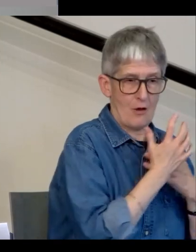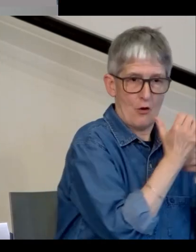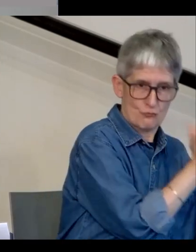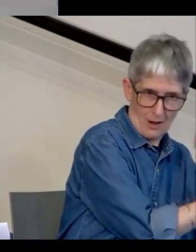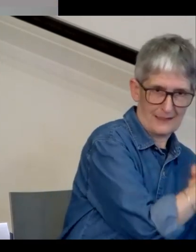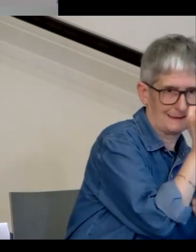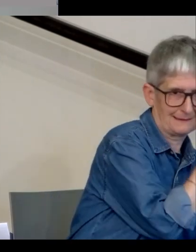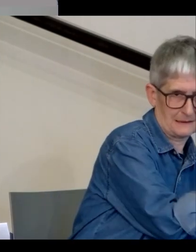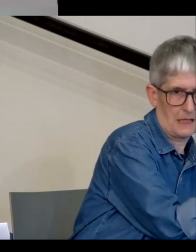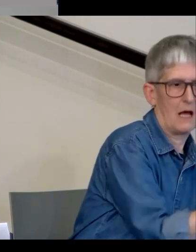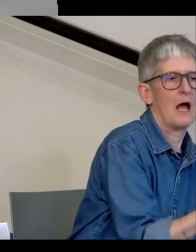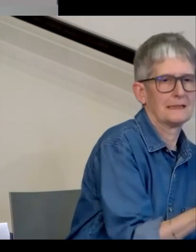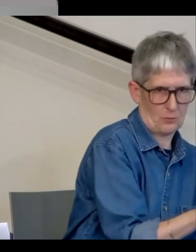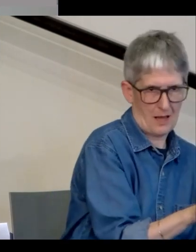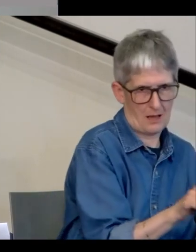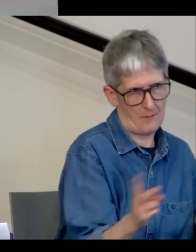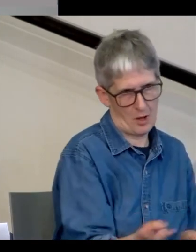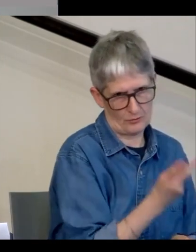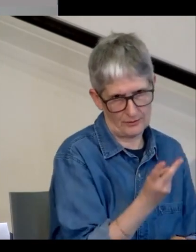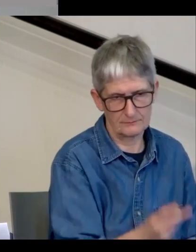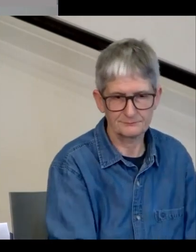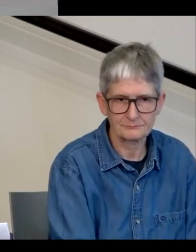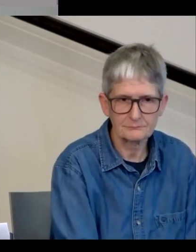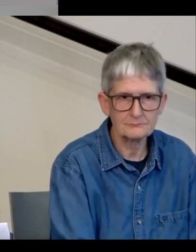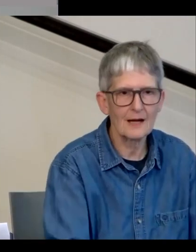sister. This is the word of the Lord.